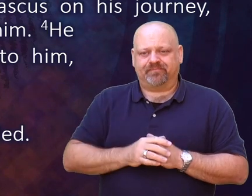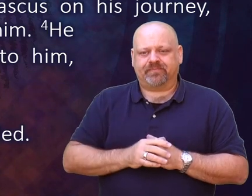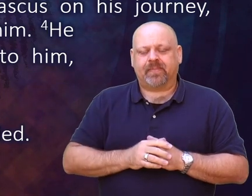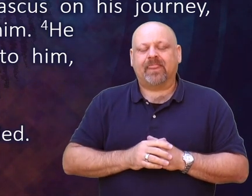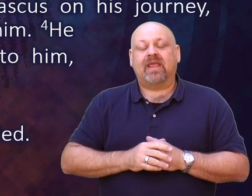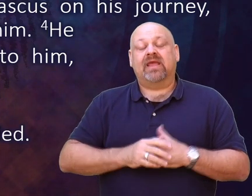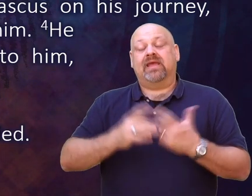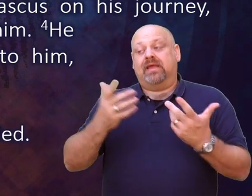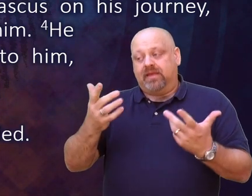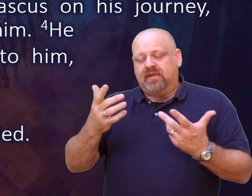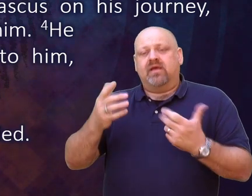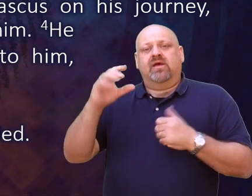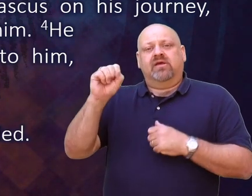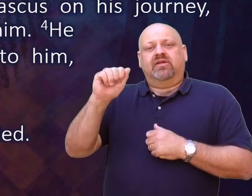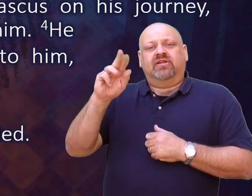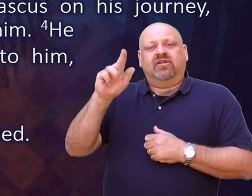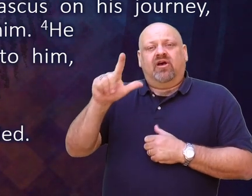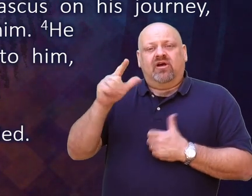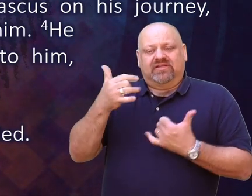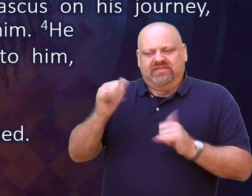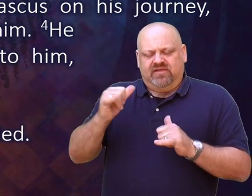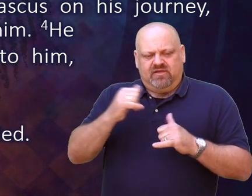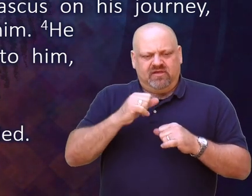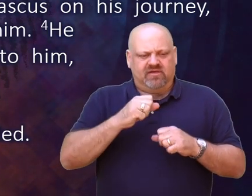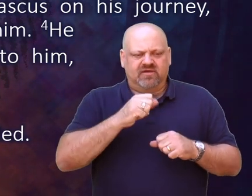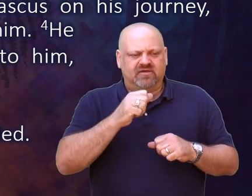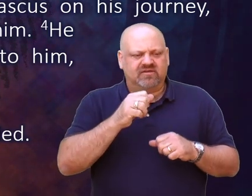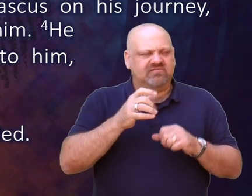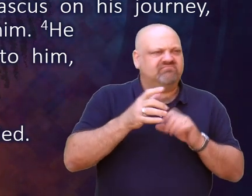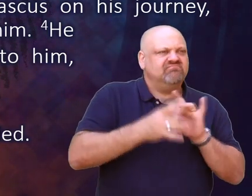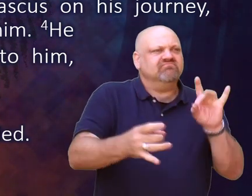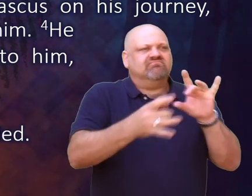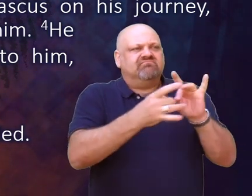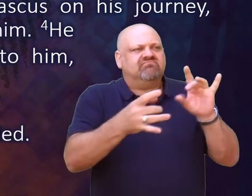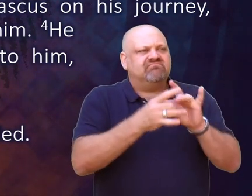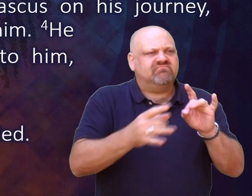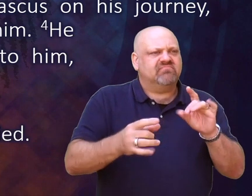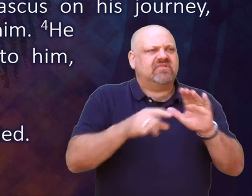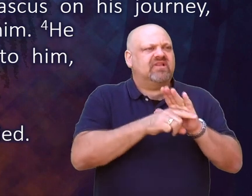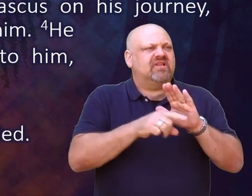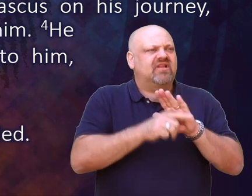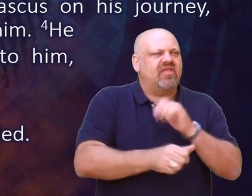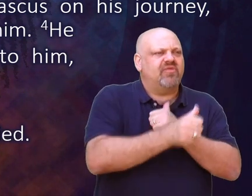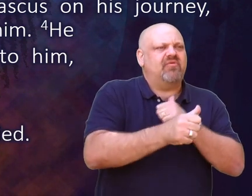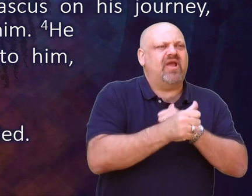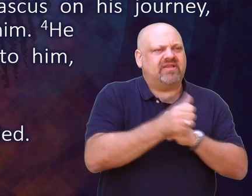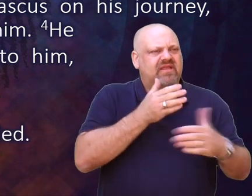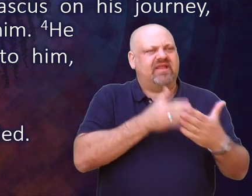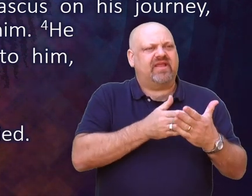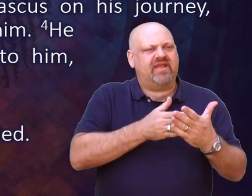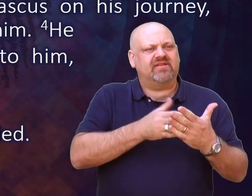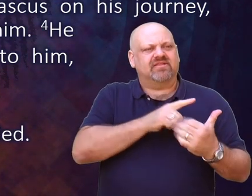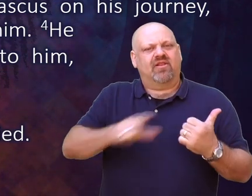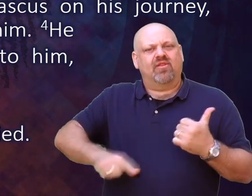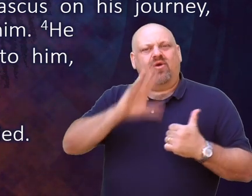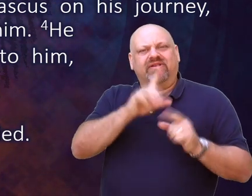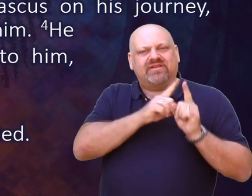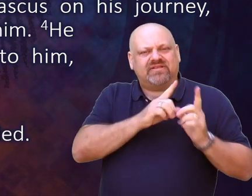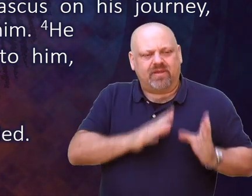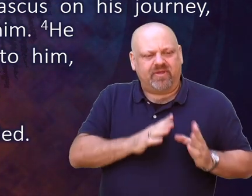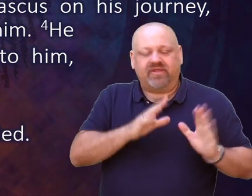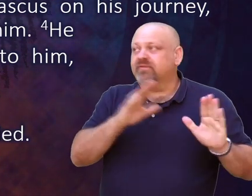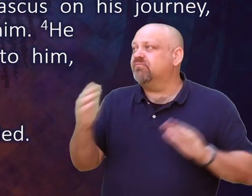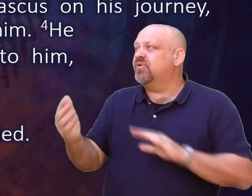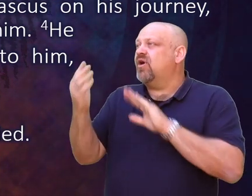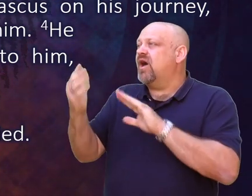Meanwhile, Saul was still breathing out murderous threats against the Lord's disciples. He went to the high priest and asked him for